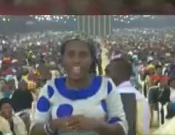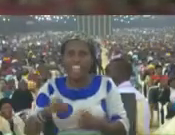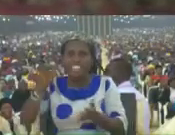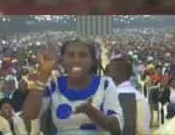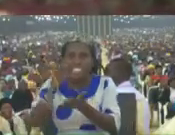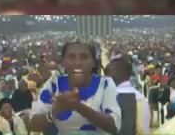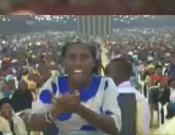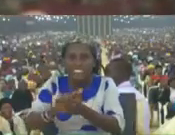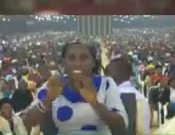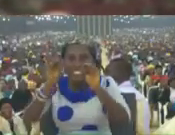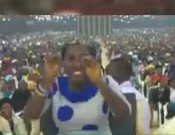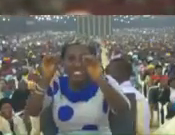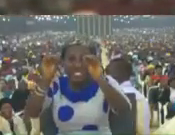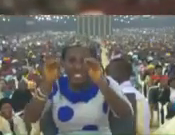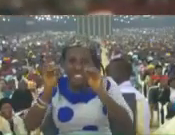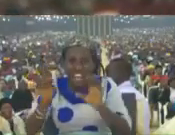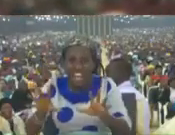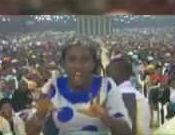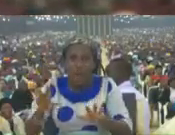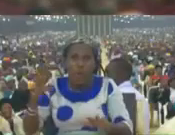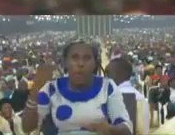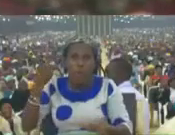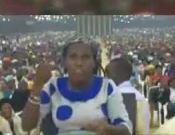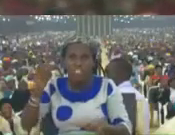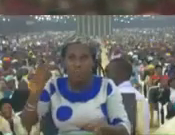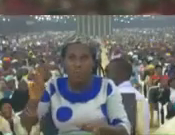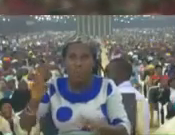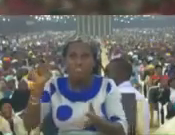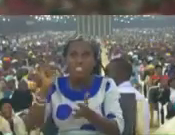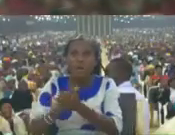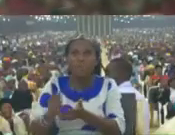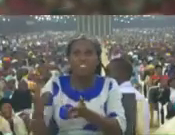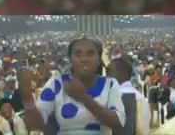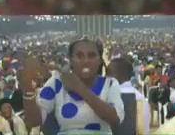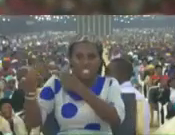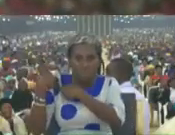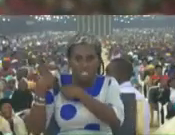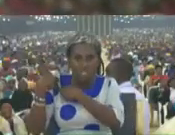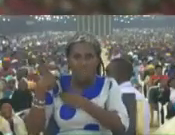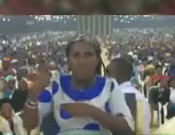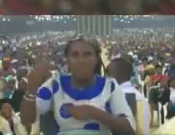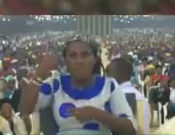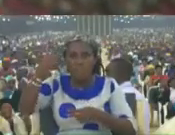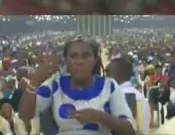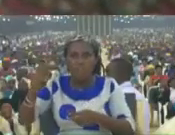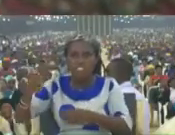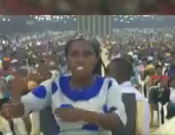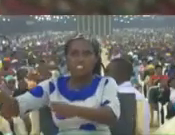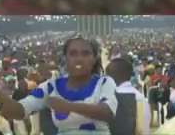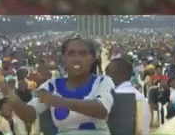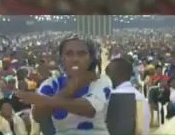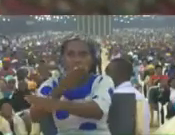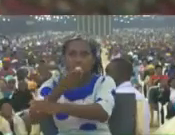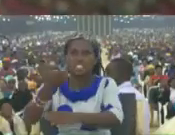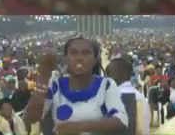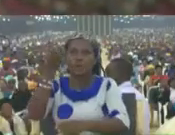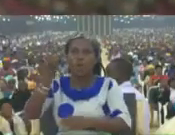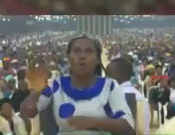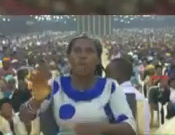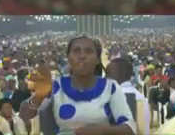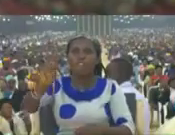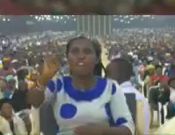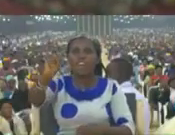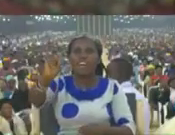teacher was the one who was responsible for the rustication of Nnamdi Azikiwe